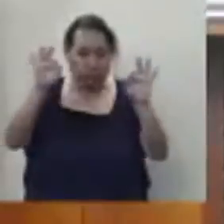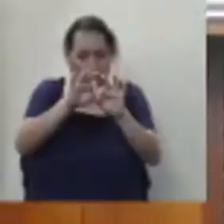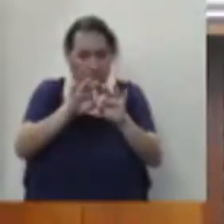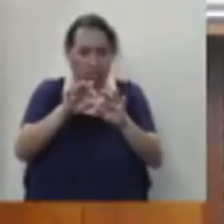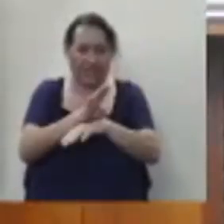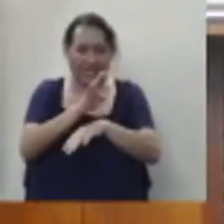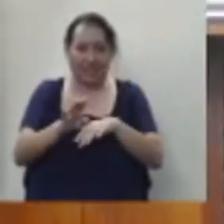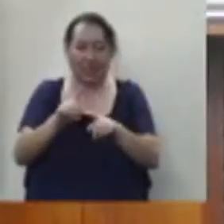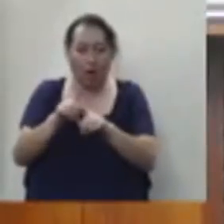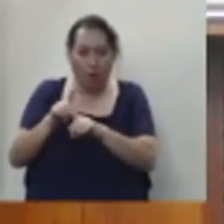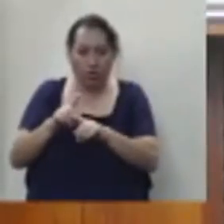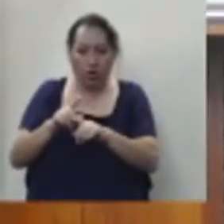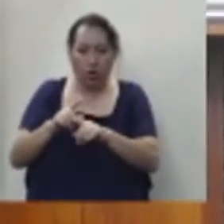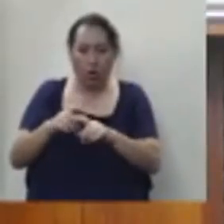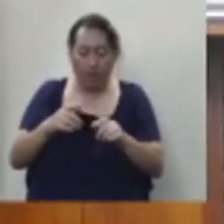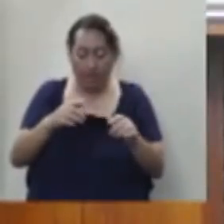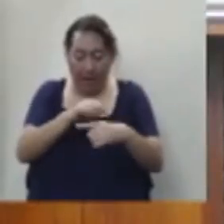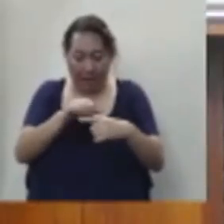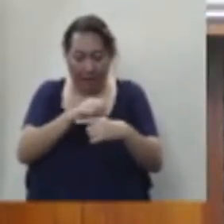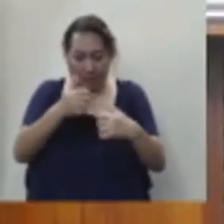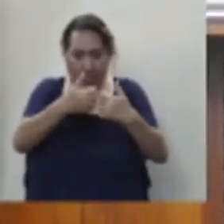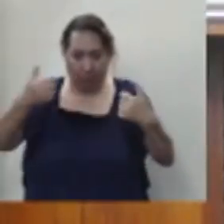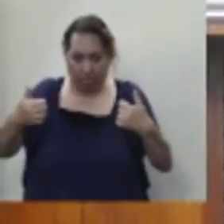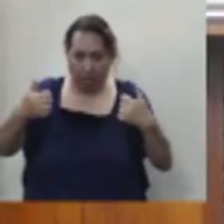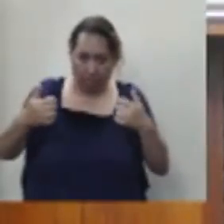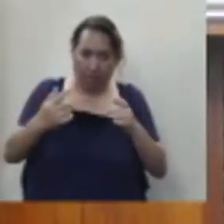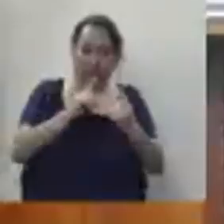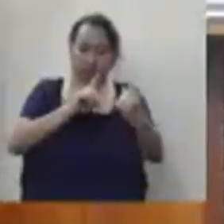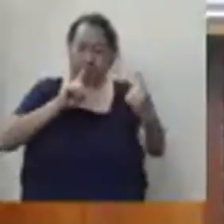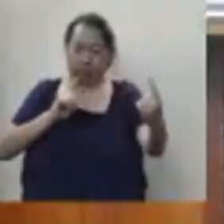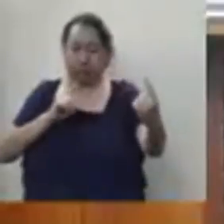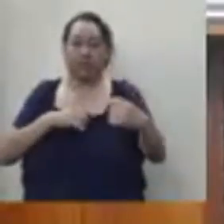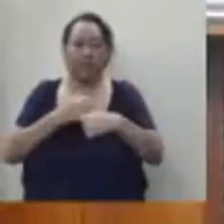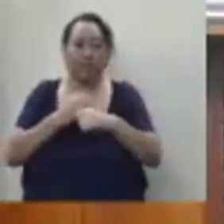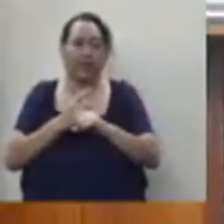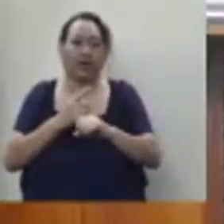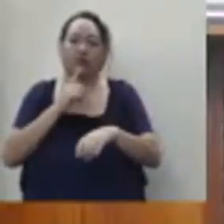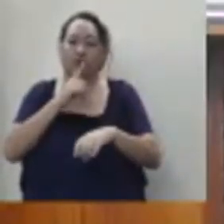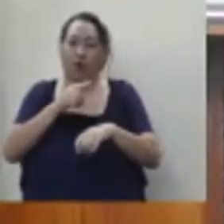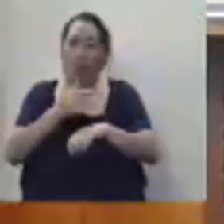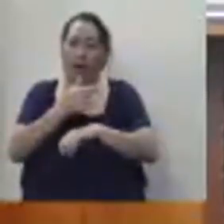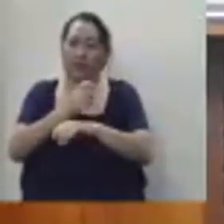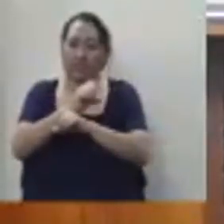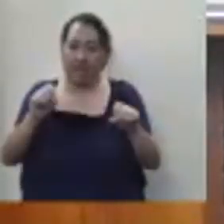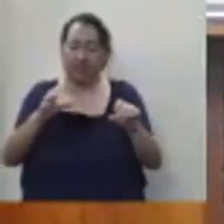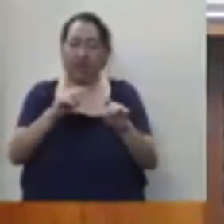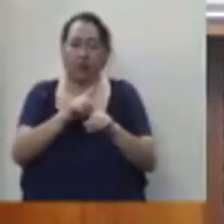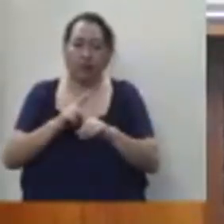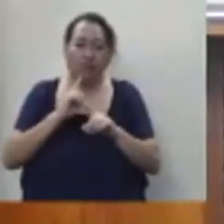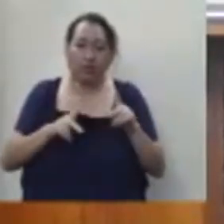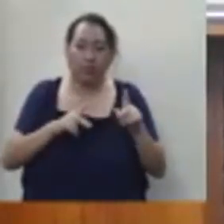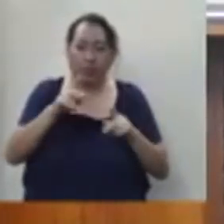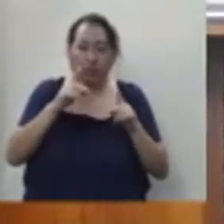social distancing, is keeping Guam safe and ensuring that the number of people who test positive for